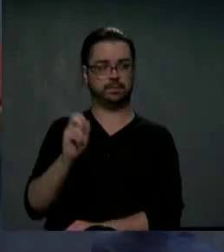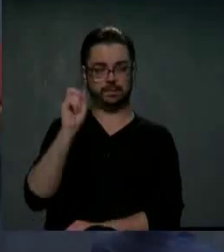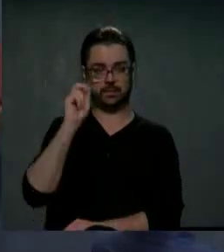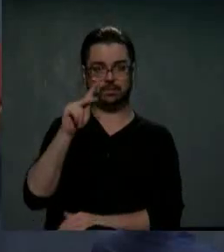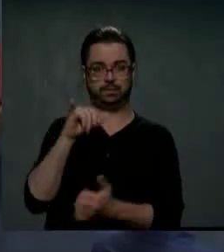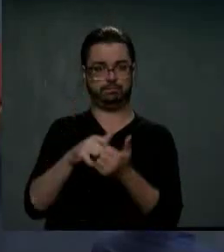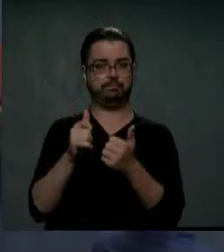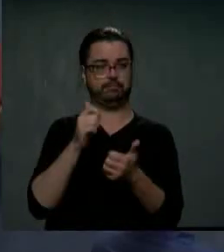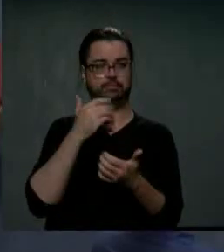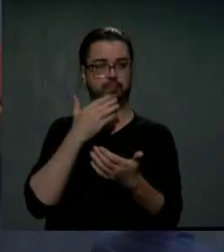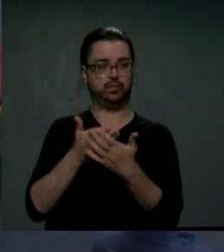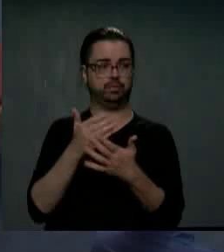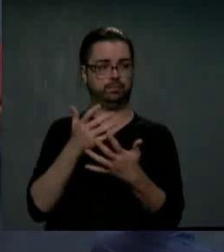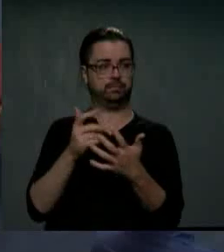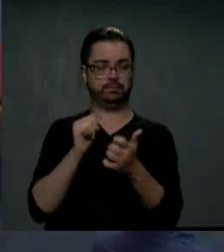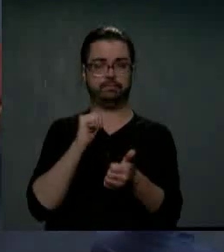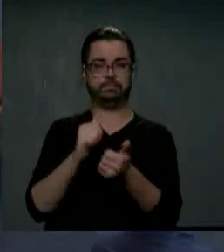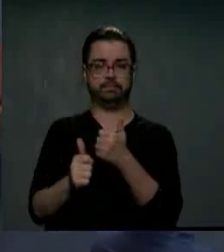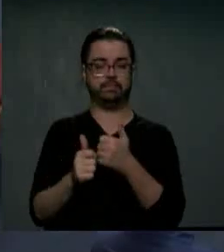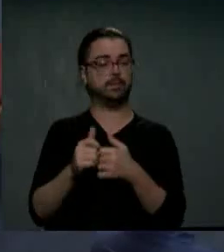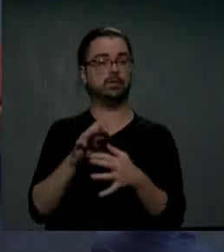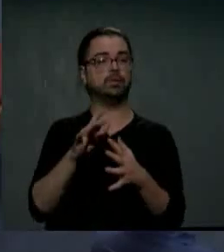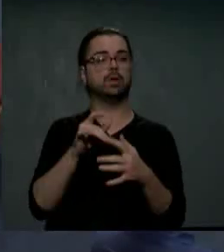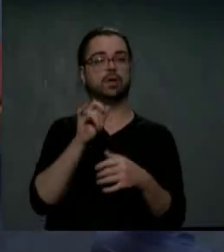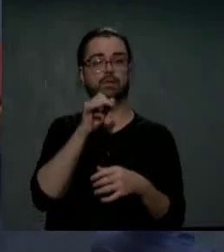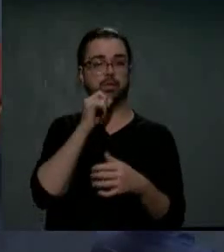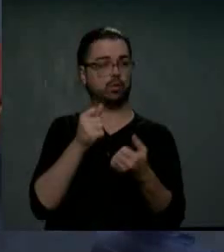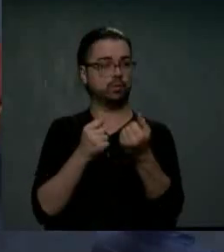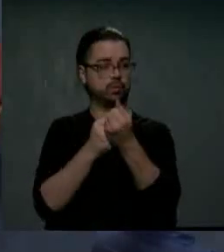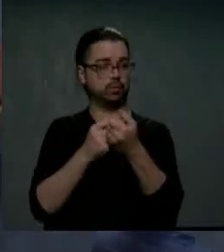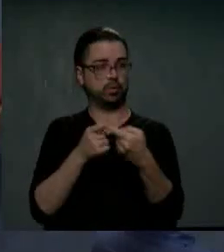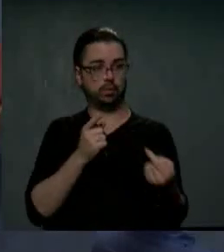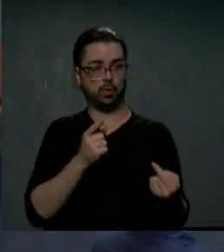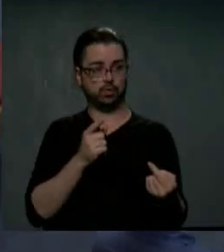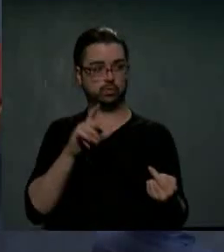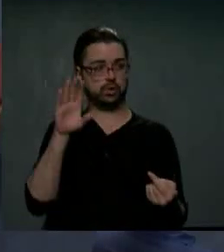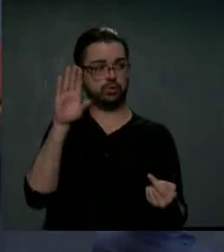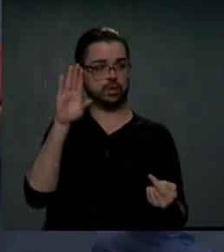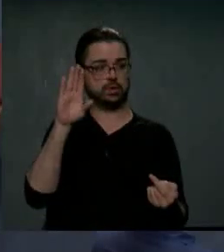Okay, that's good. Got to count. Those who do not support that waiver, raise your hand.